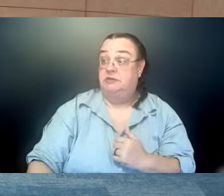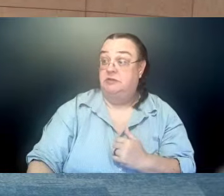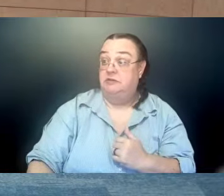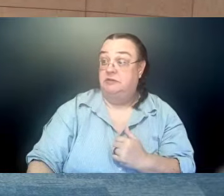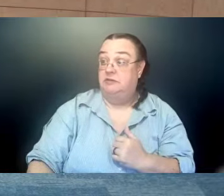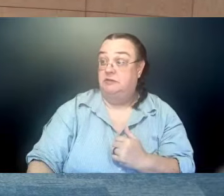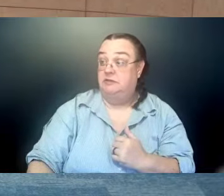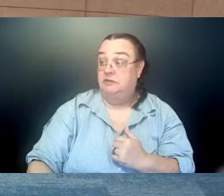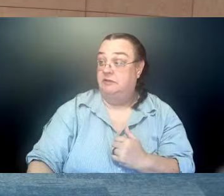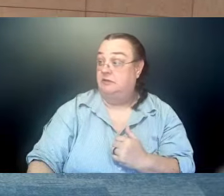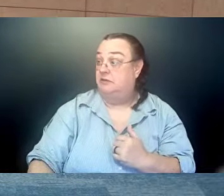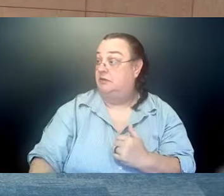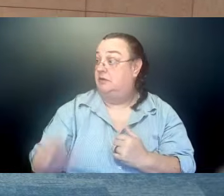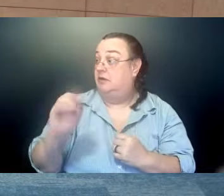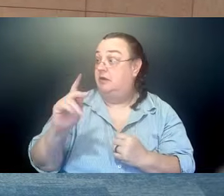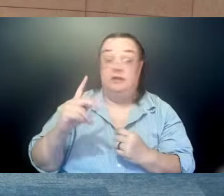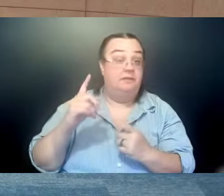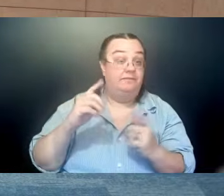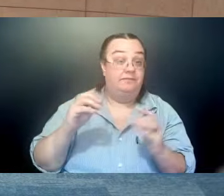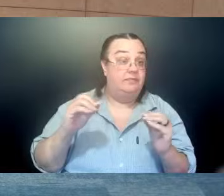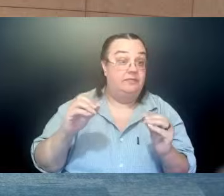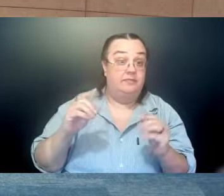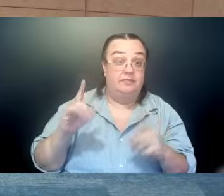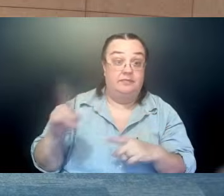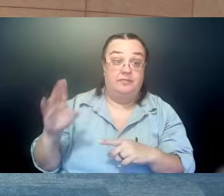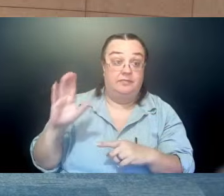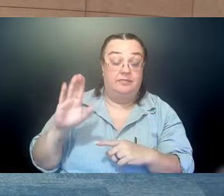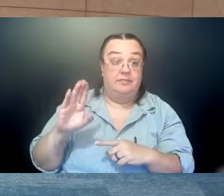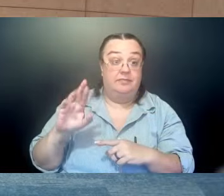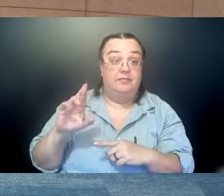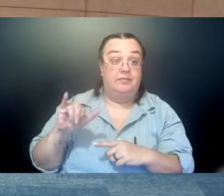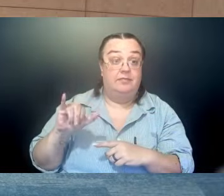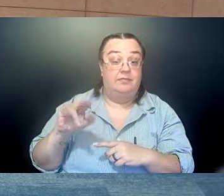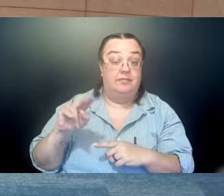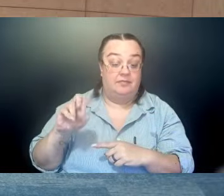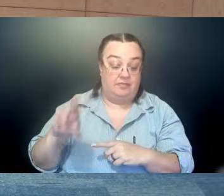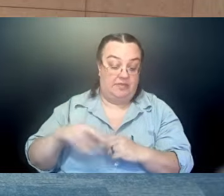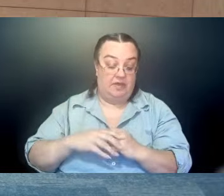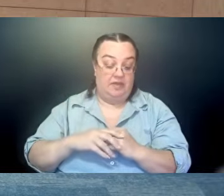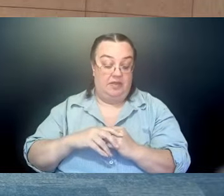none, I'll call the, sorry, did you have your hand up? Go ahead.